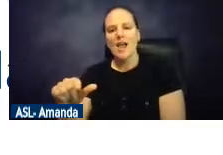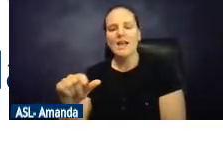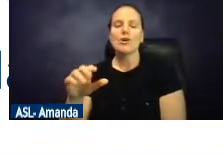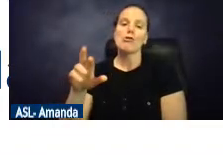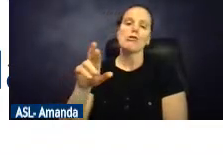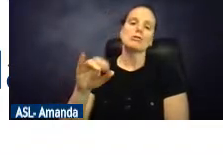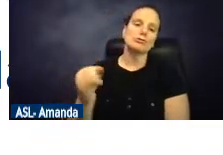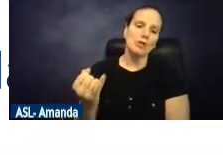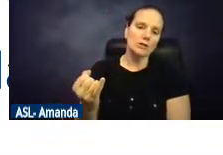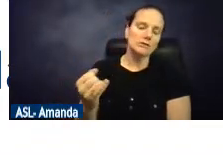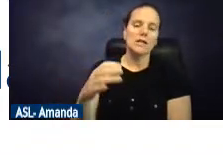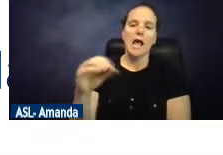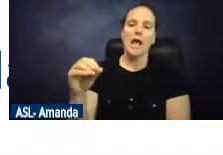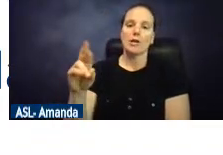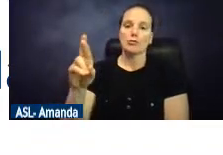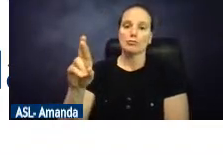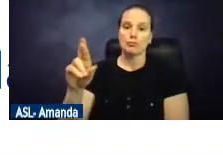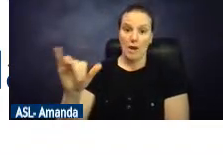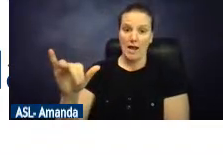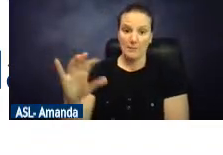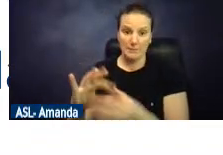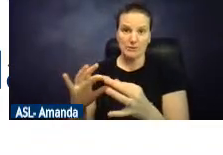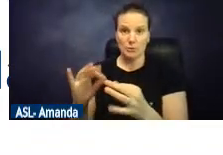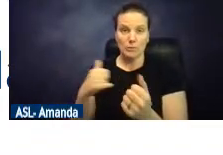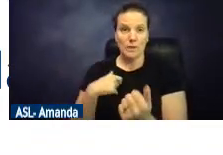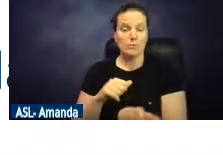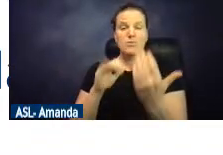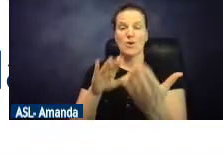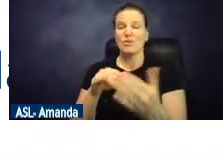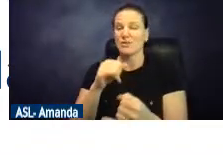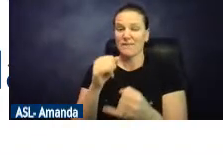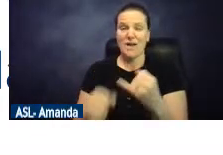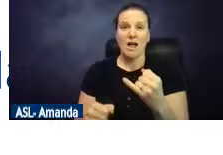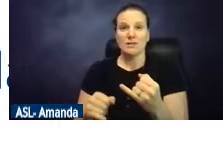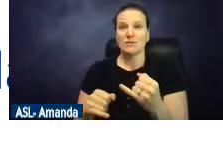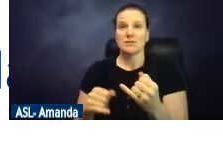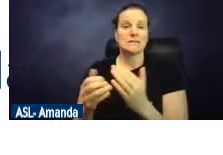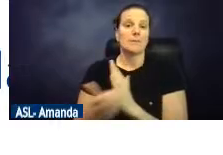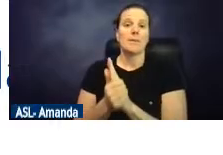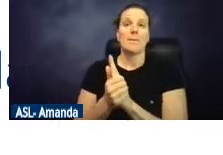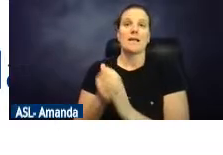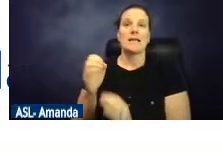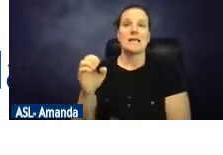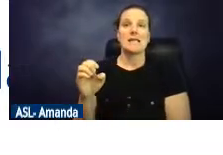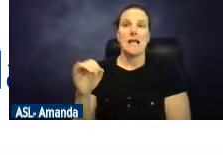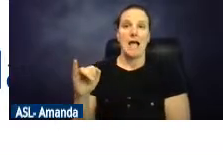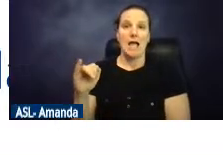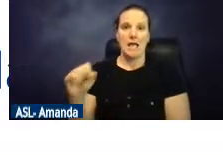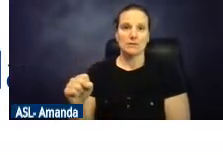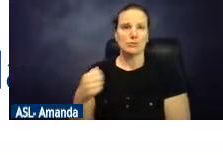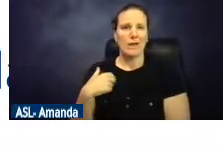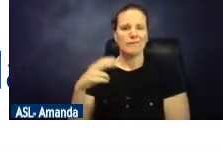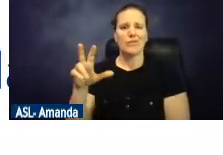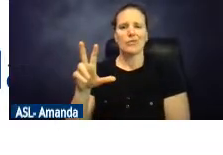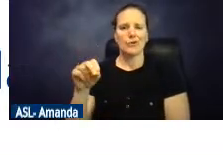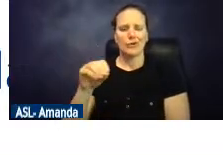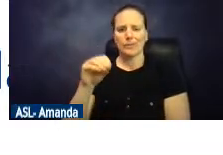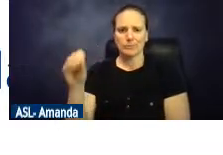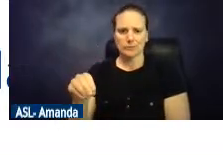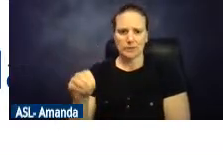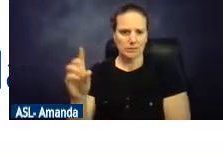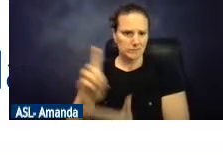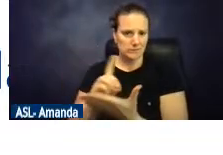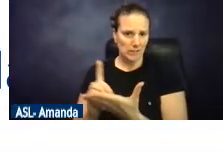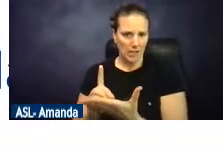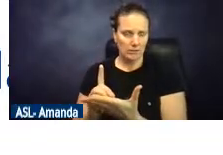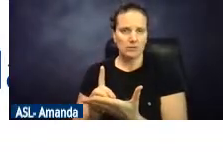we are, as we approach the final supplemental EIS, we are getting to 30% design